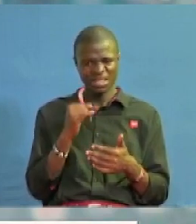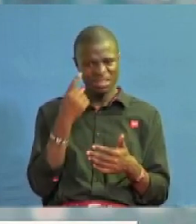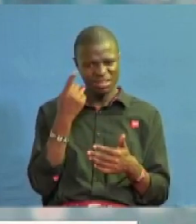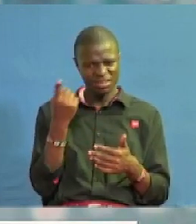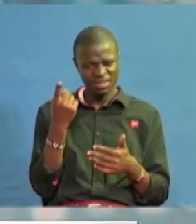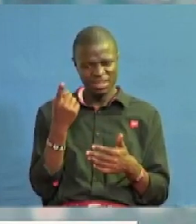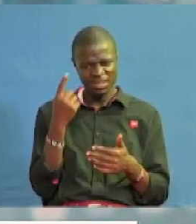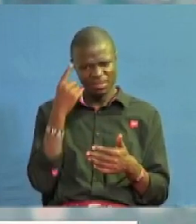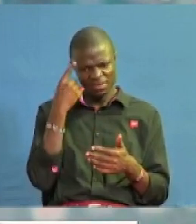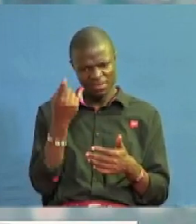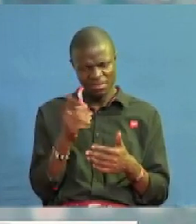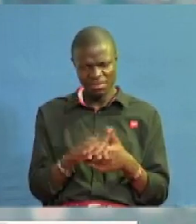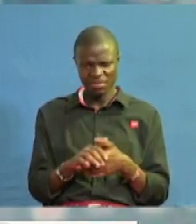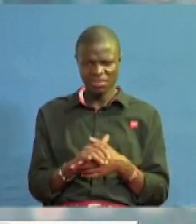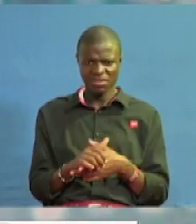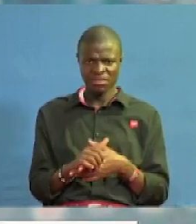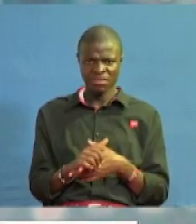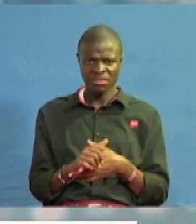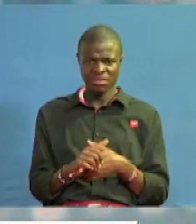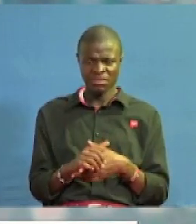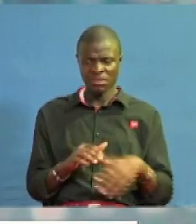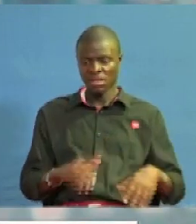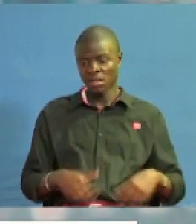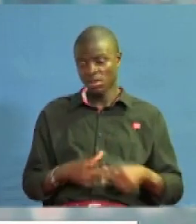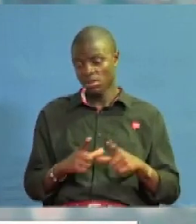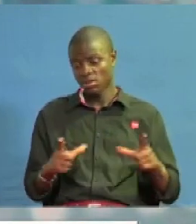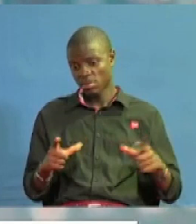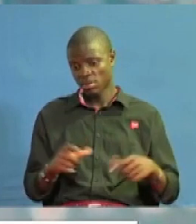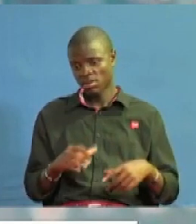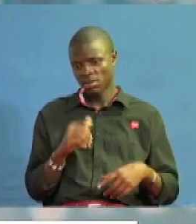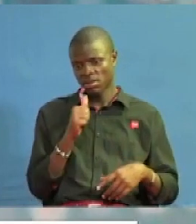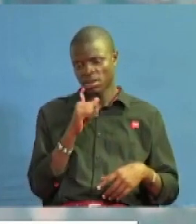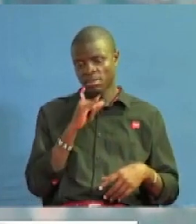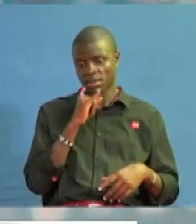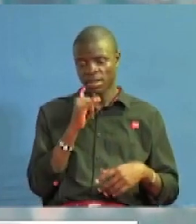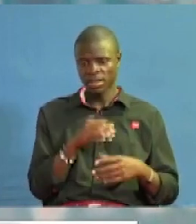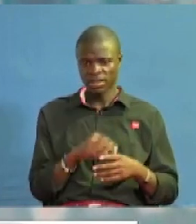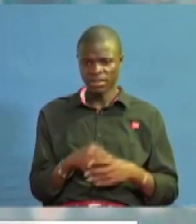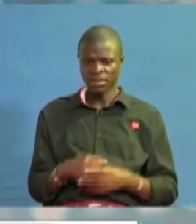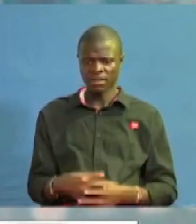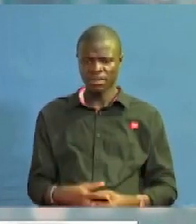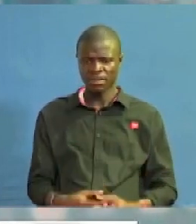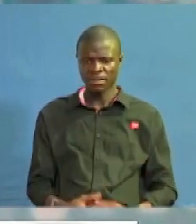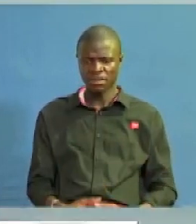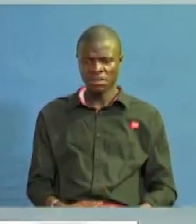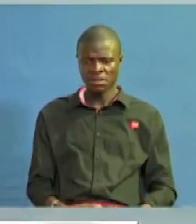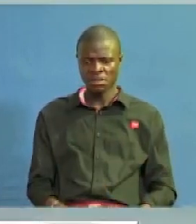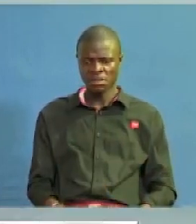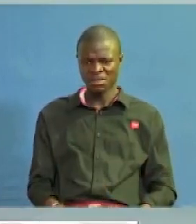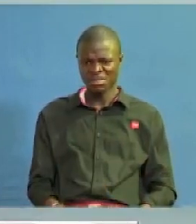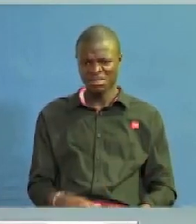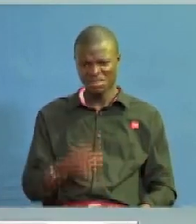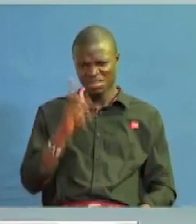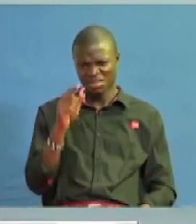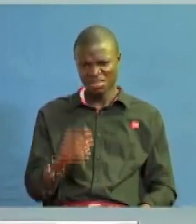investing short term, long term, and then also how long am I investing? You know. Yes. All right, now, Mike, we have a